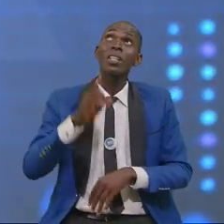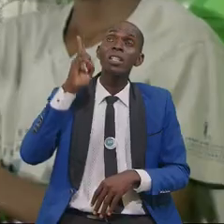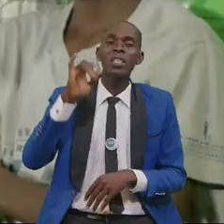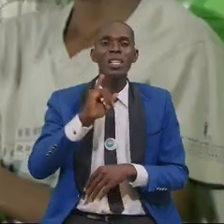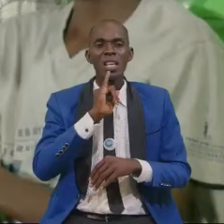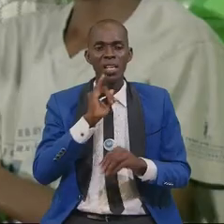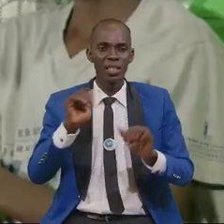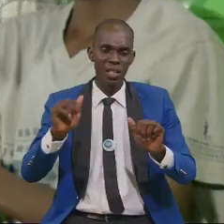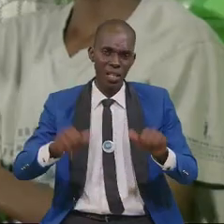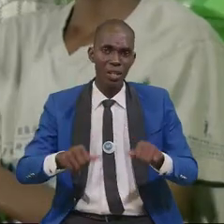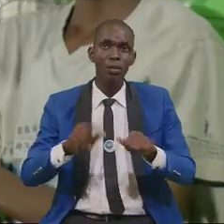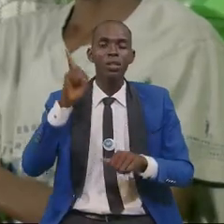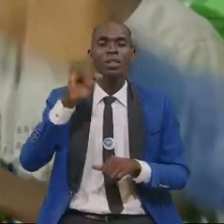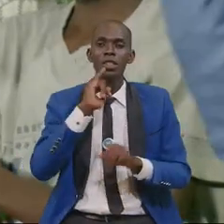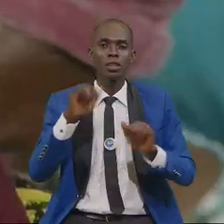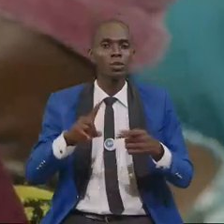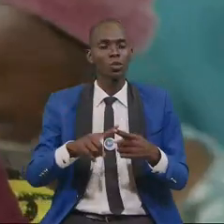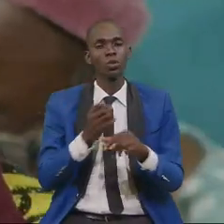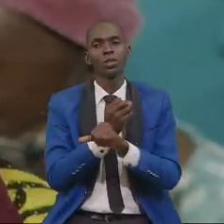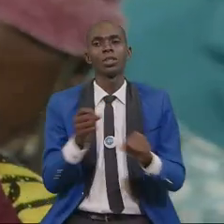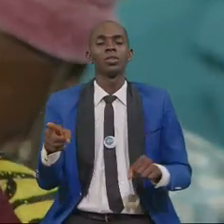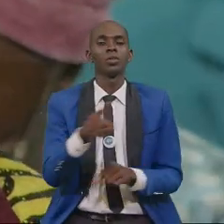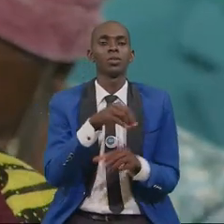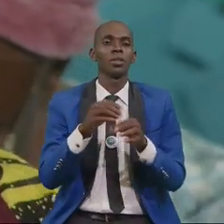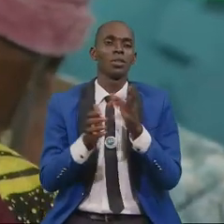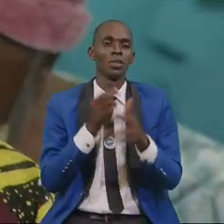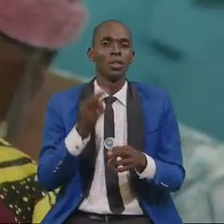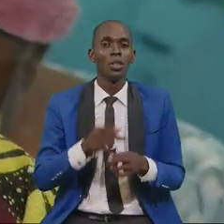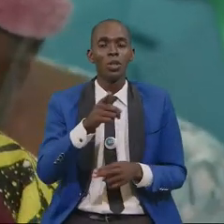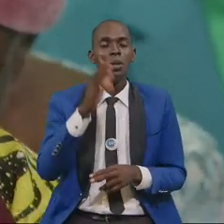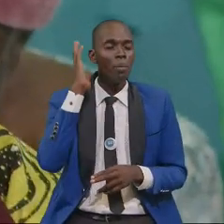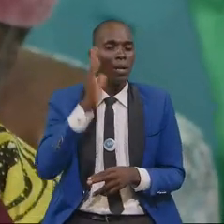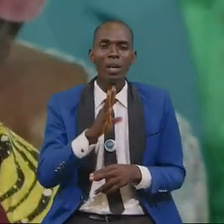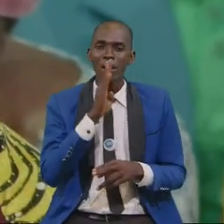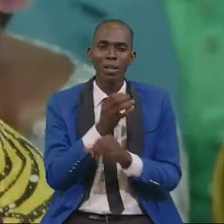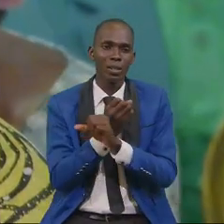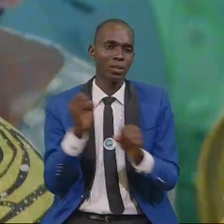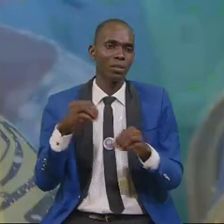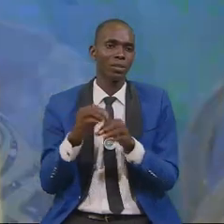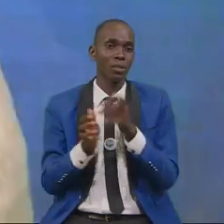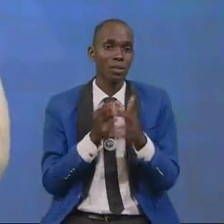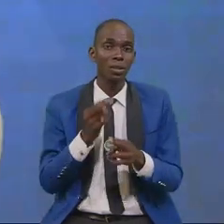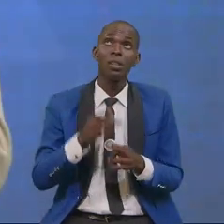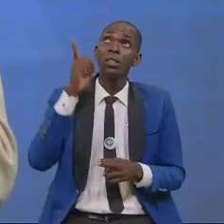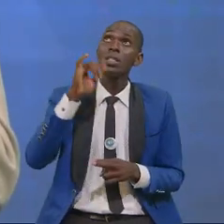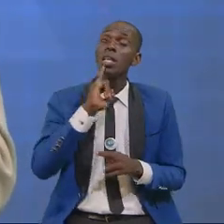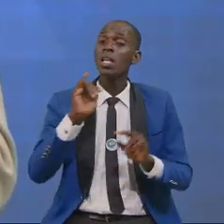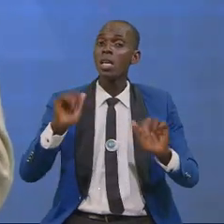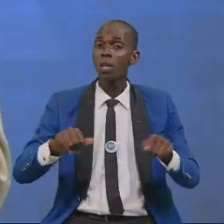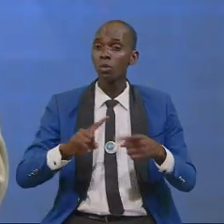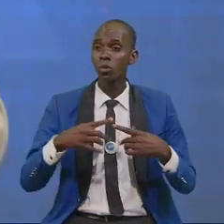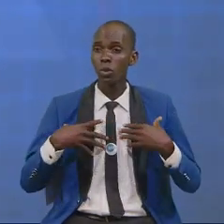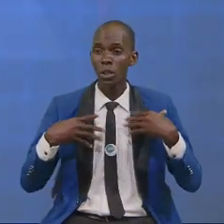able. He is able to save you. You will be saved. is able to heal you, you will